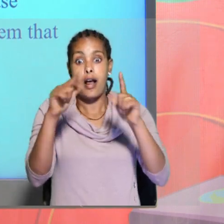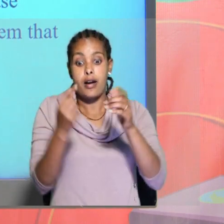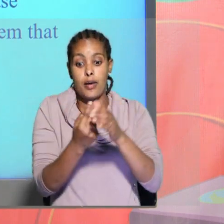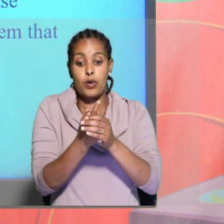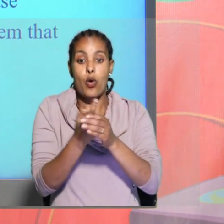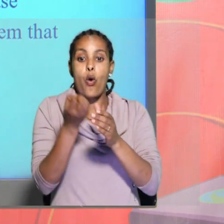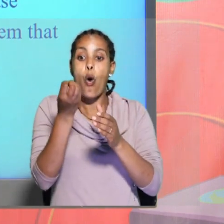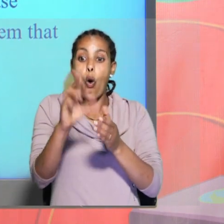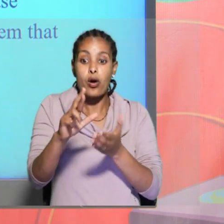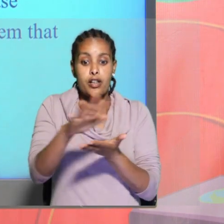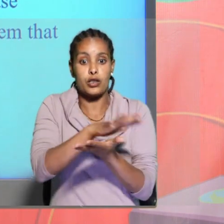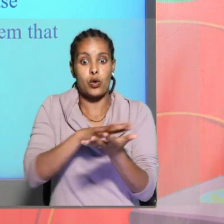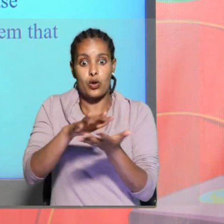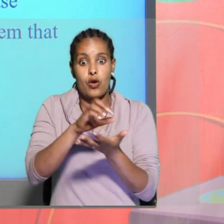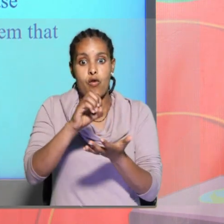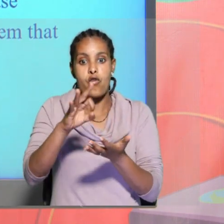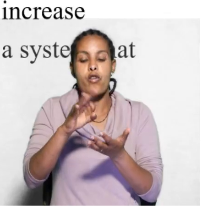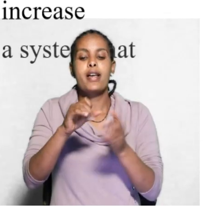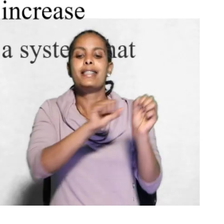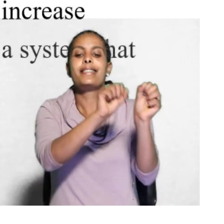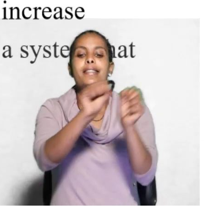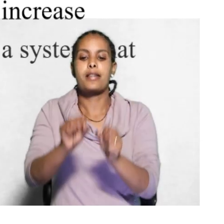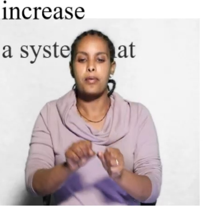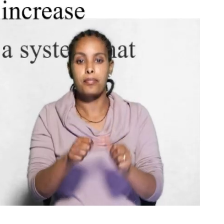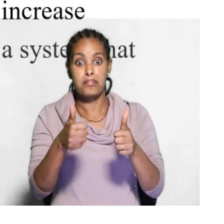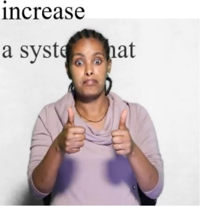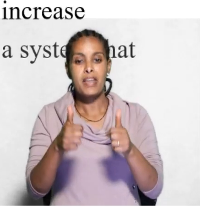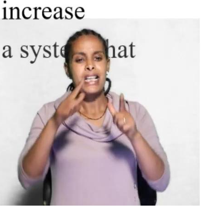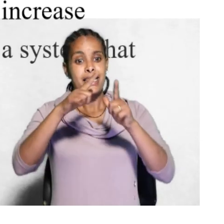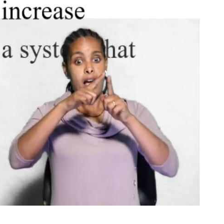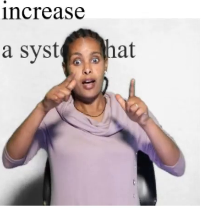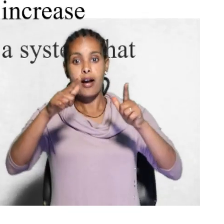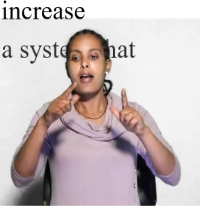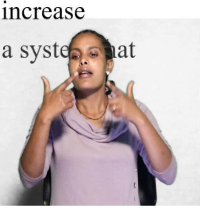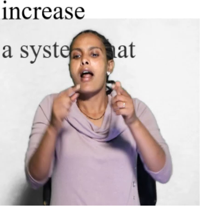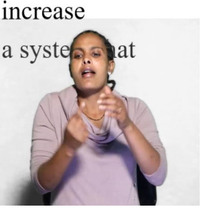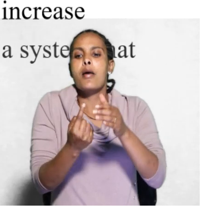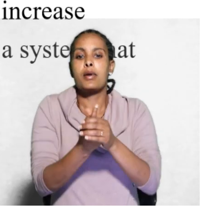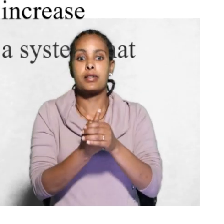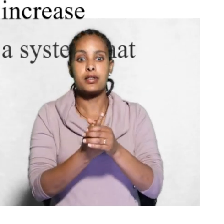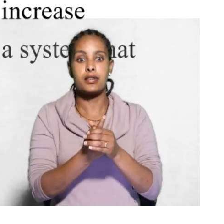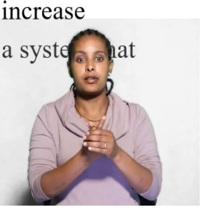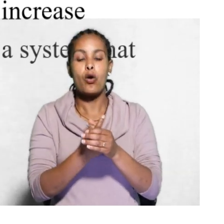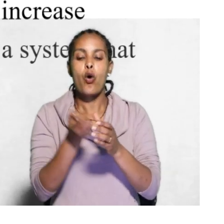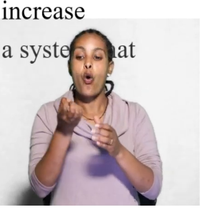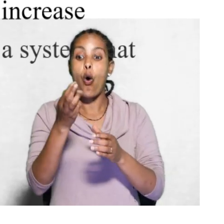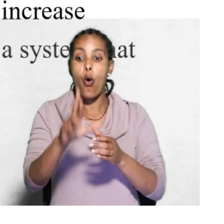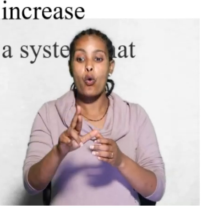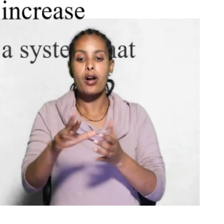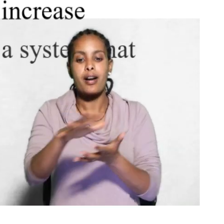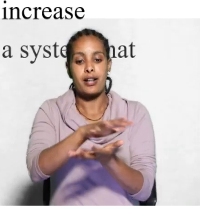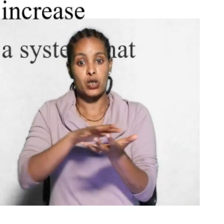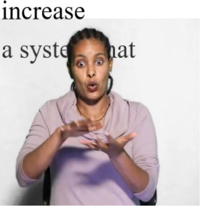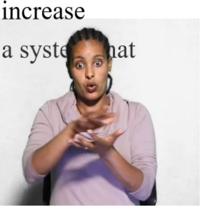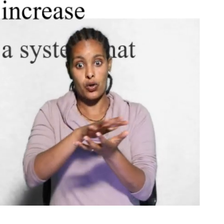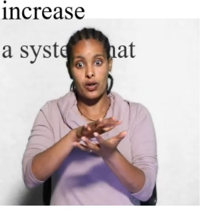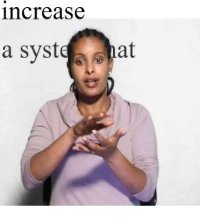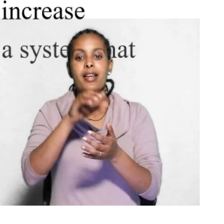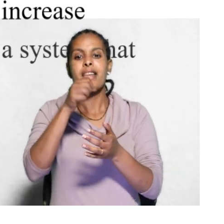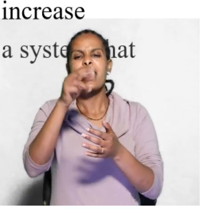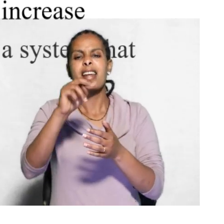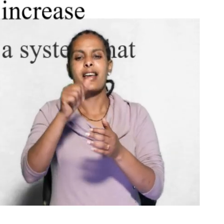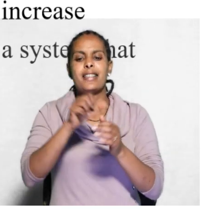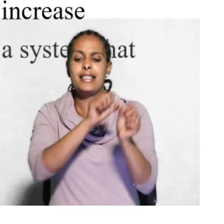or disorder of a system. The greater the randomness or disorder in a